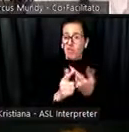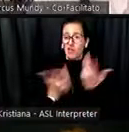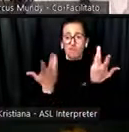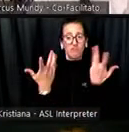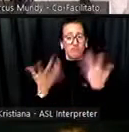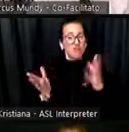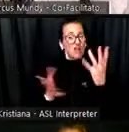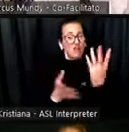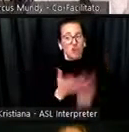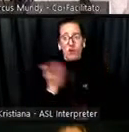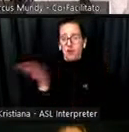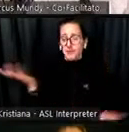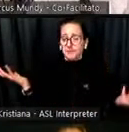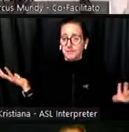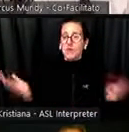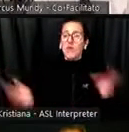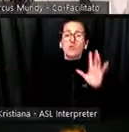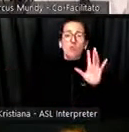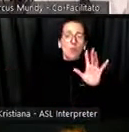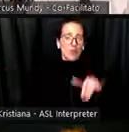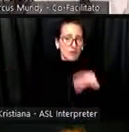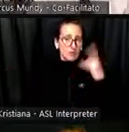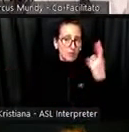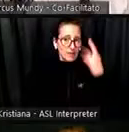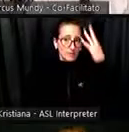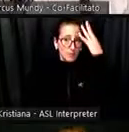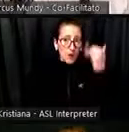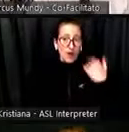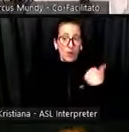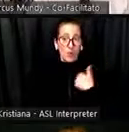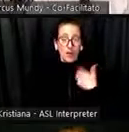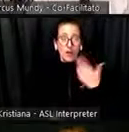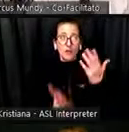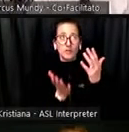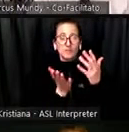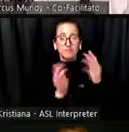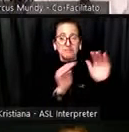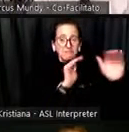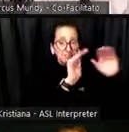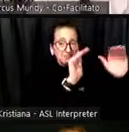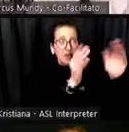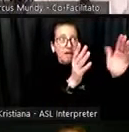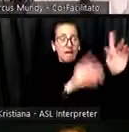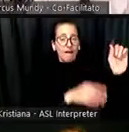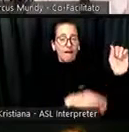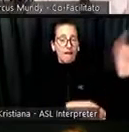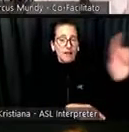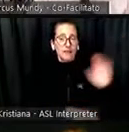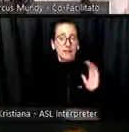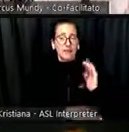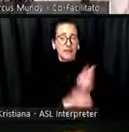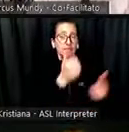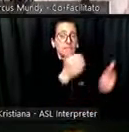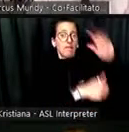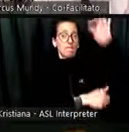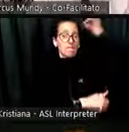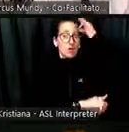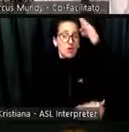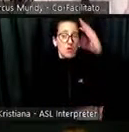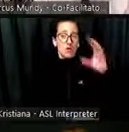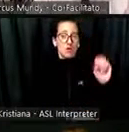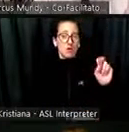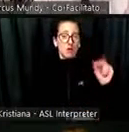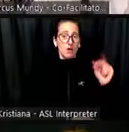is why we have been lobbying our congressional delegation to